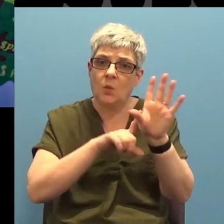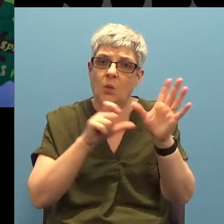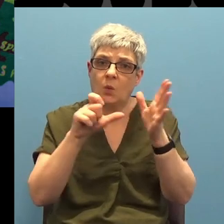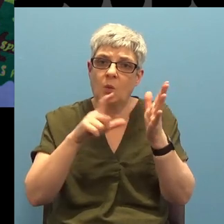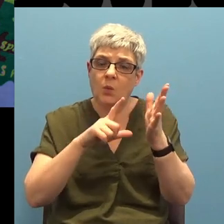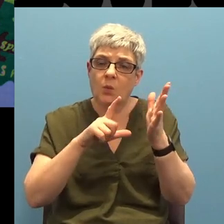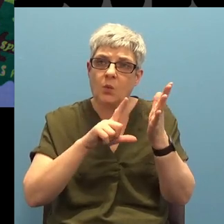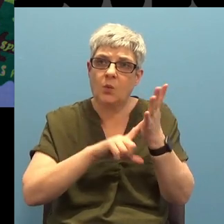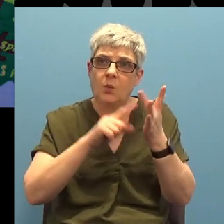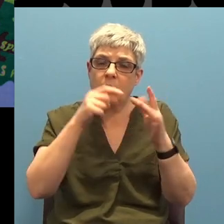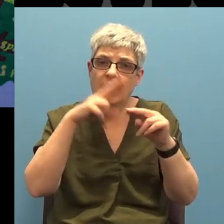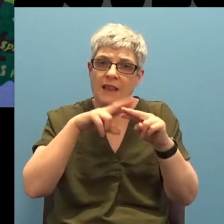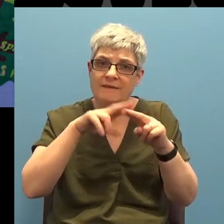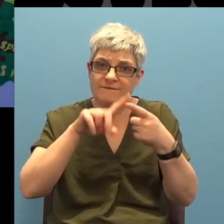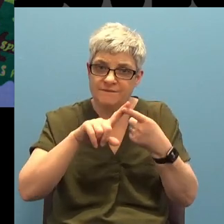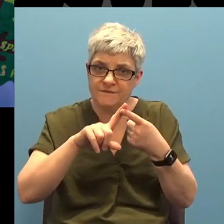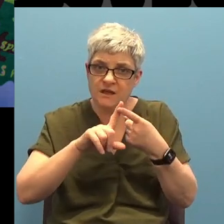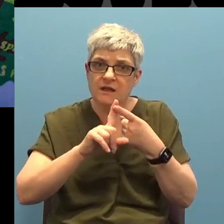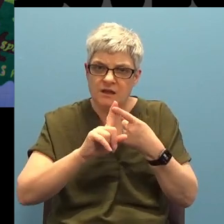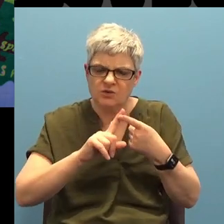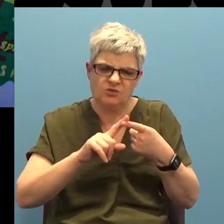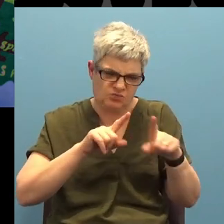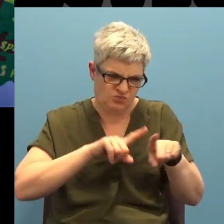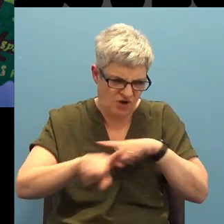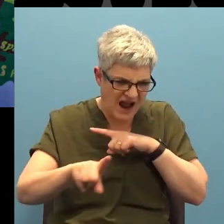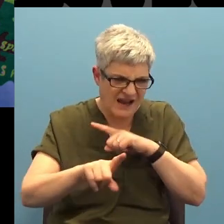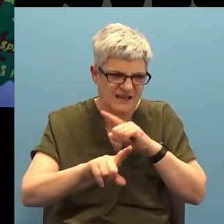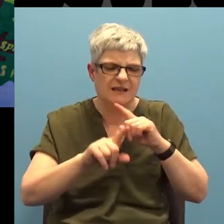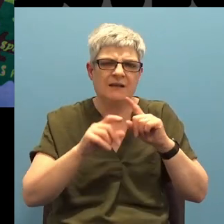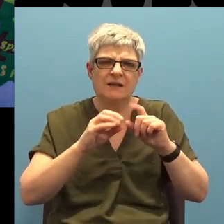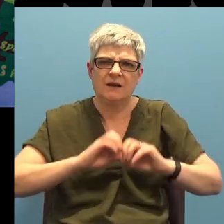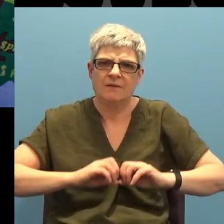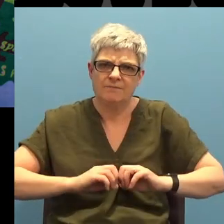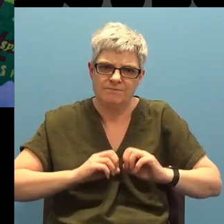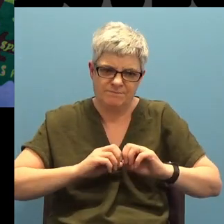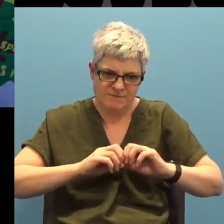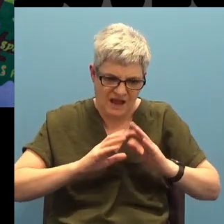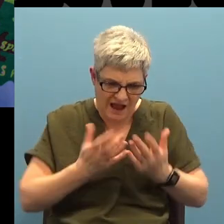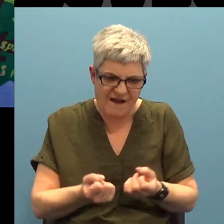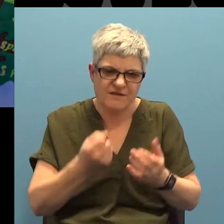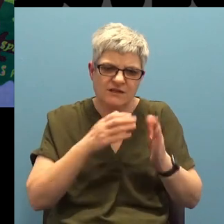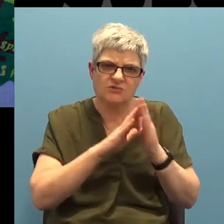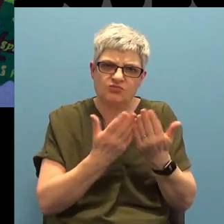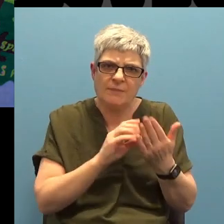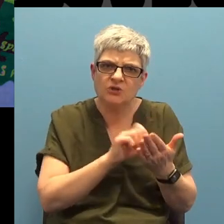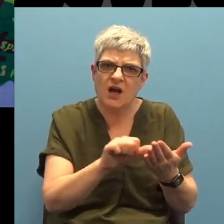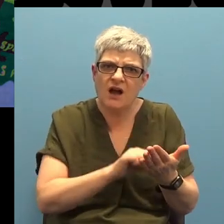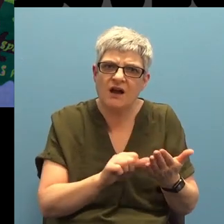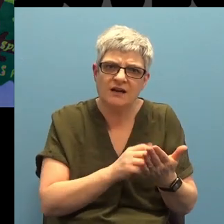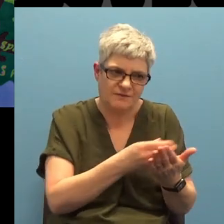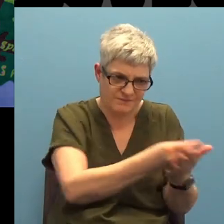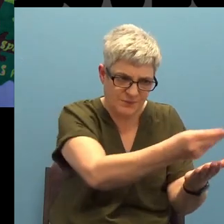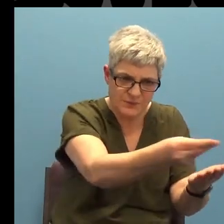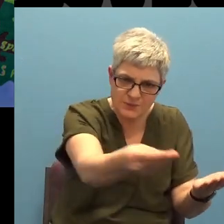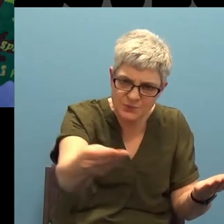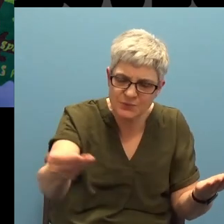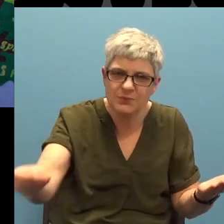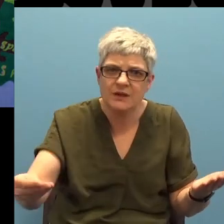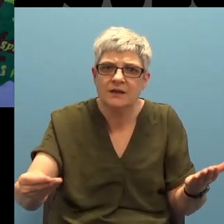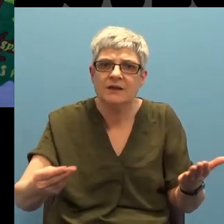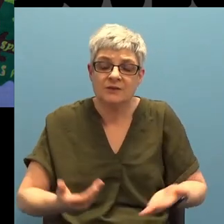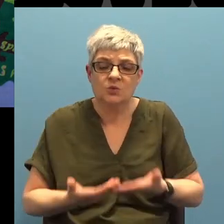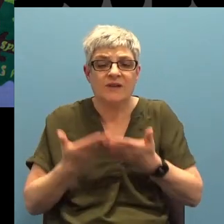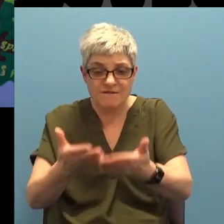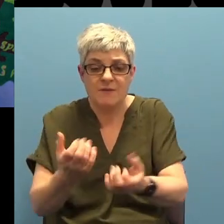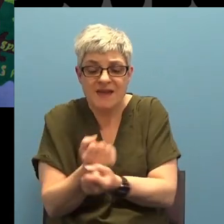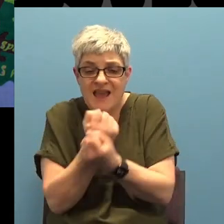work of trying to make scripture available to folks We ask that you'll give them energy and